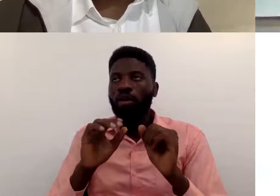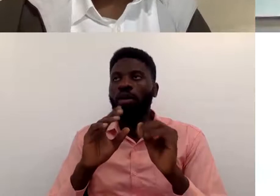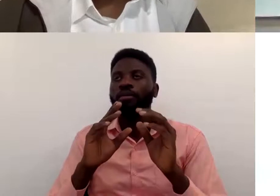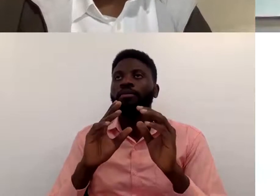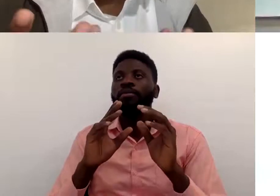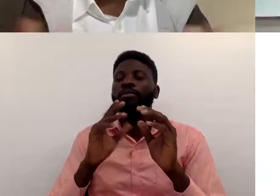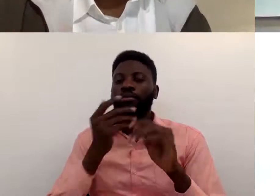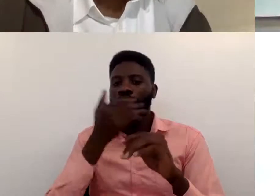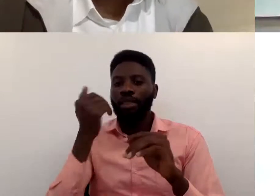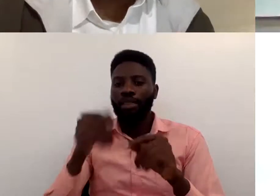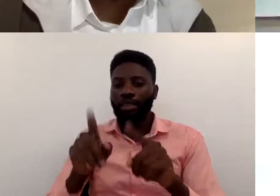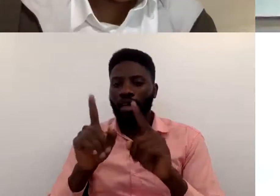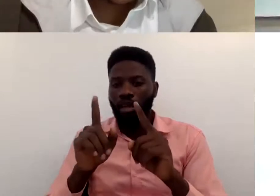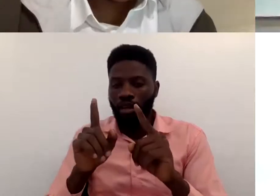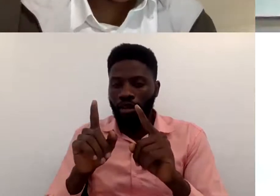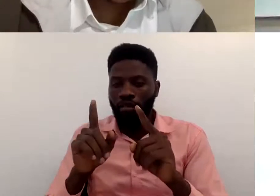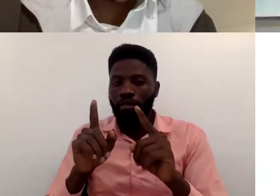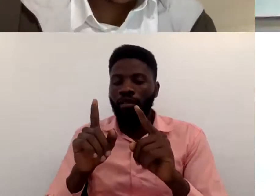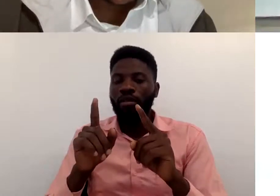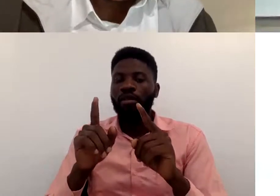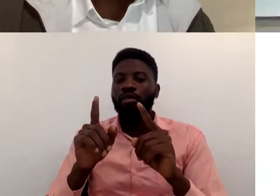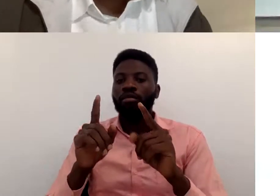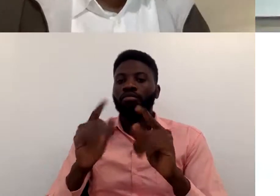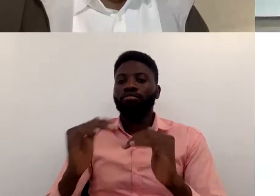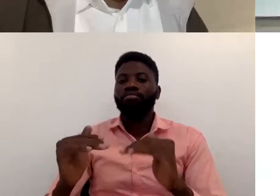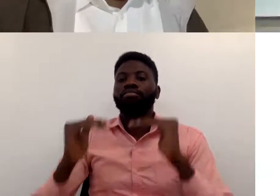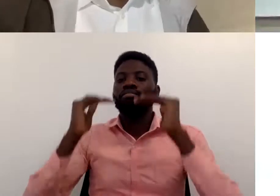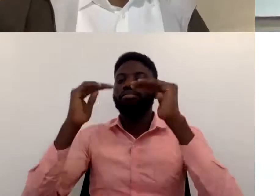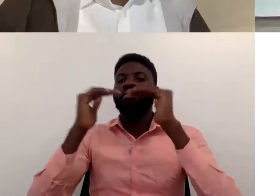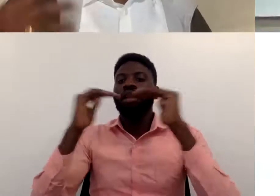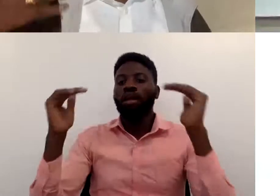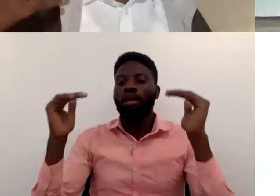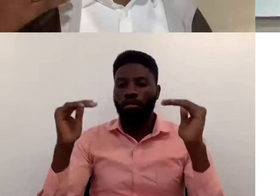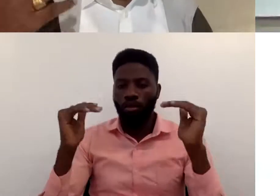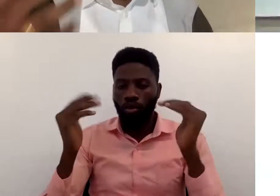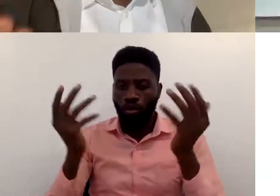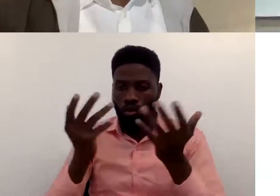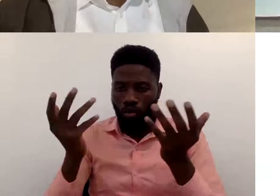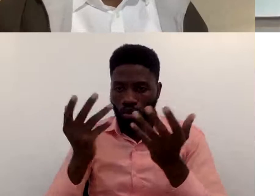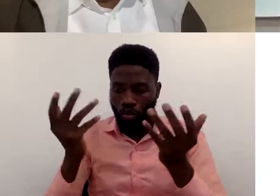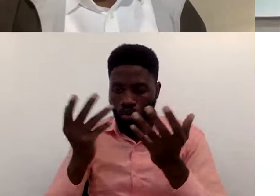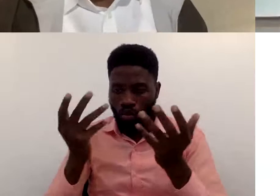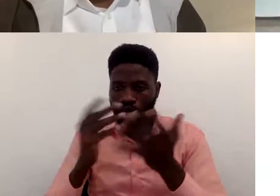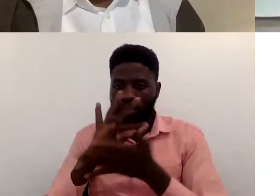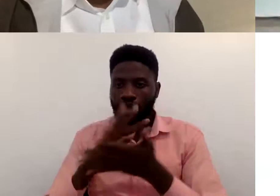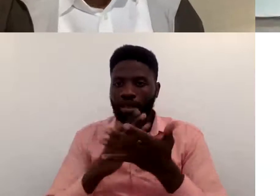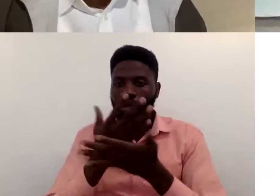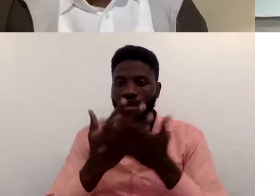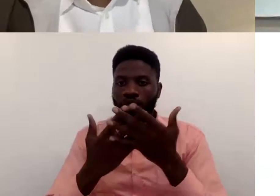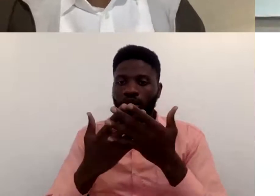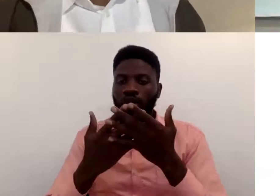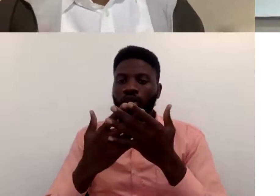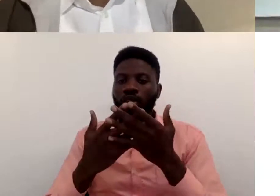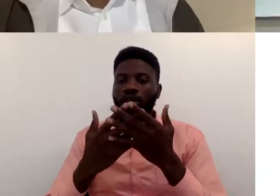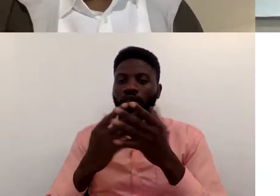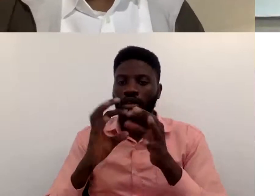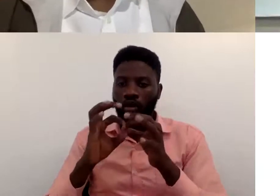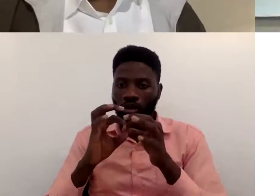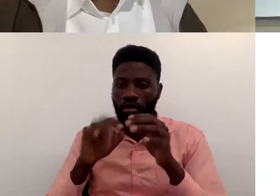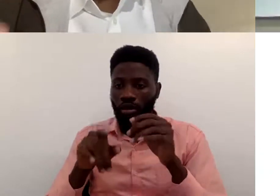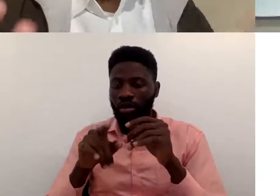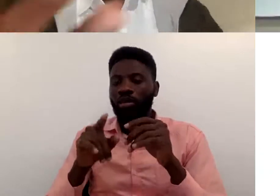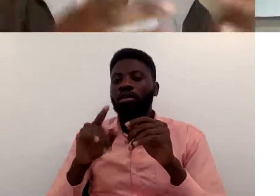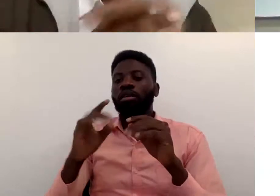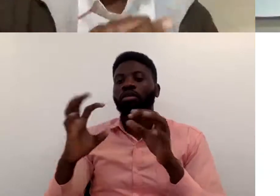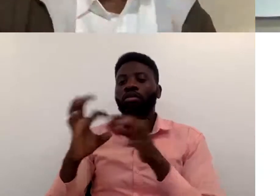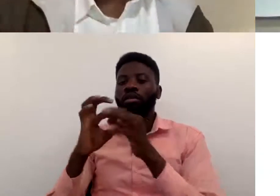bettering yourselves and taking yourselves to the next level is the networking and the opportunity to connect with people in the different fields.